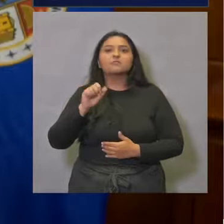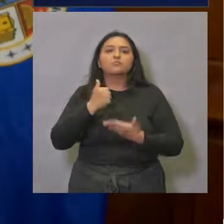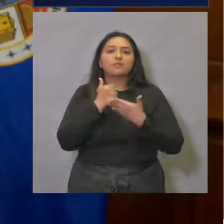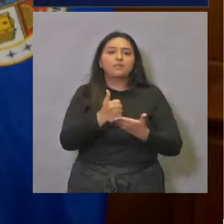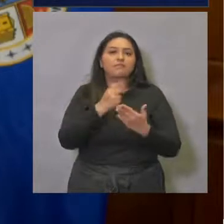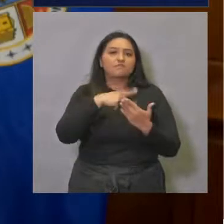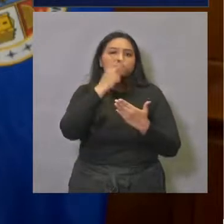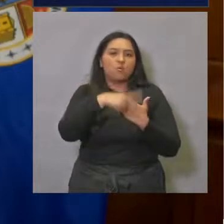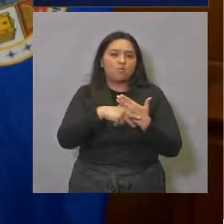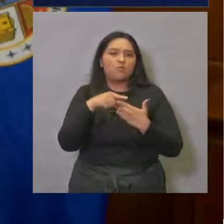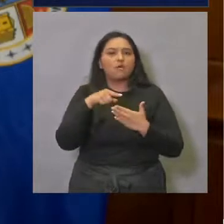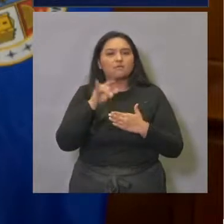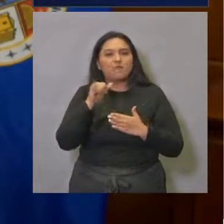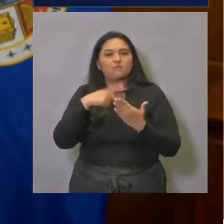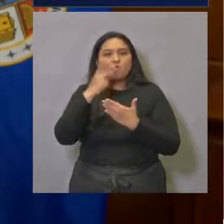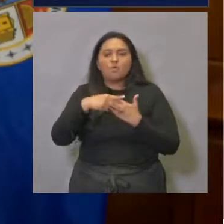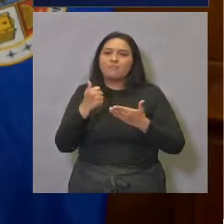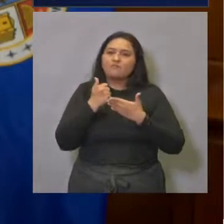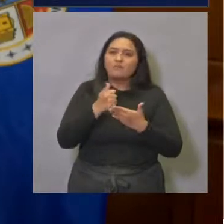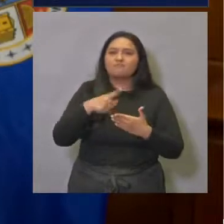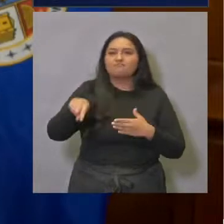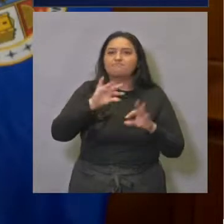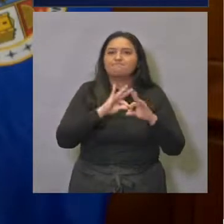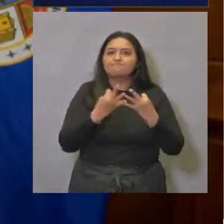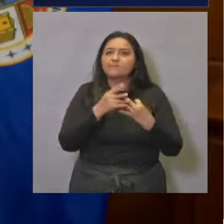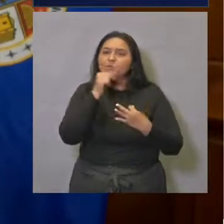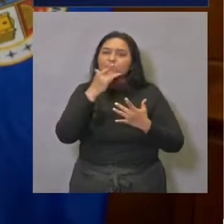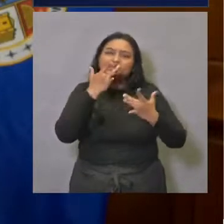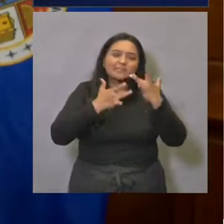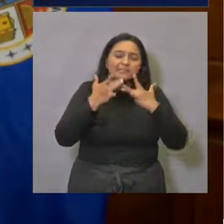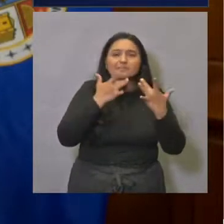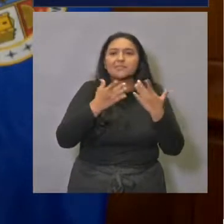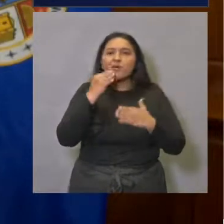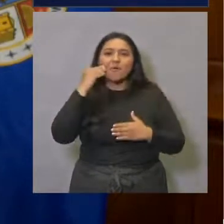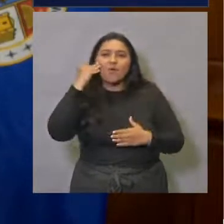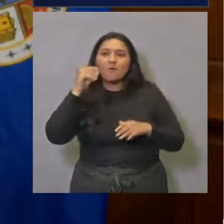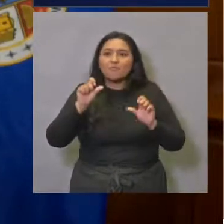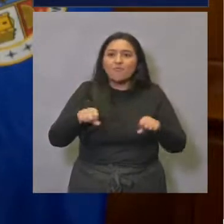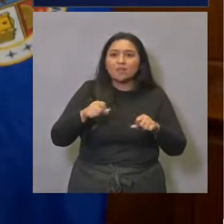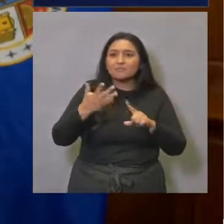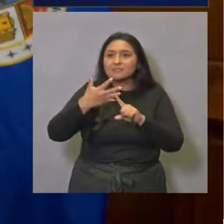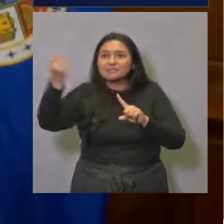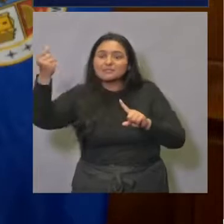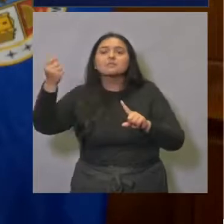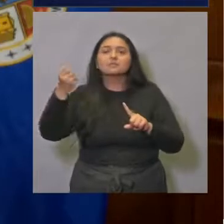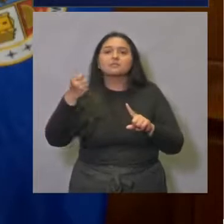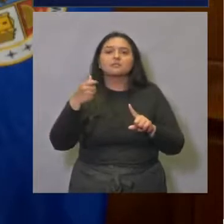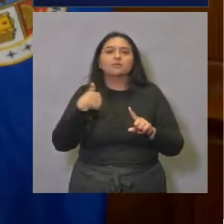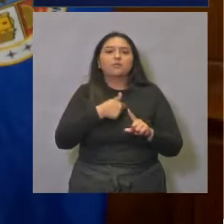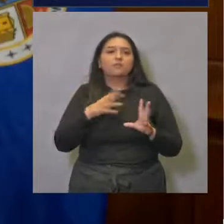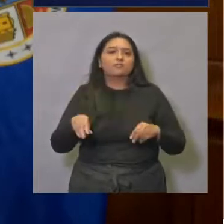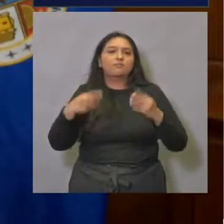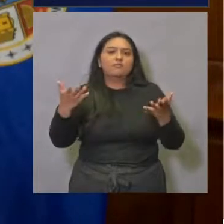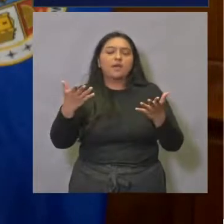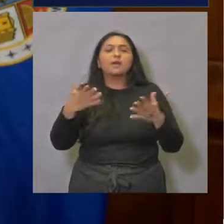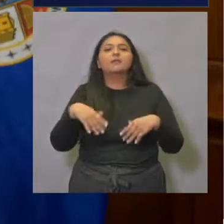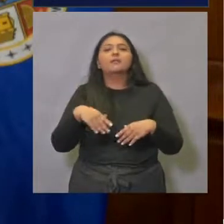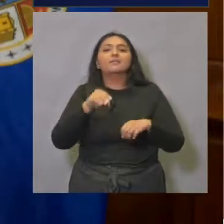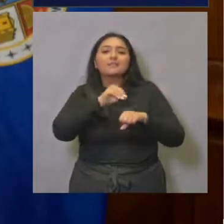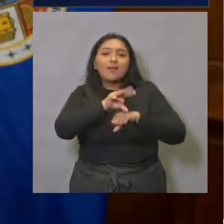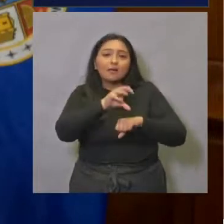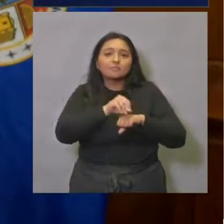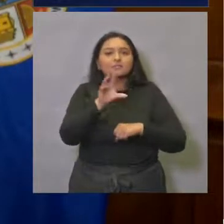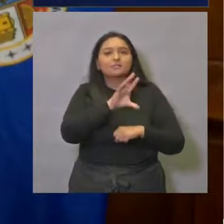families who are on the brink of losing their home. The program will provide foreclosure counseling and up to $20,000